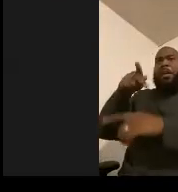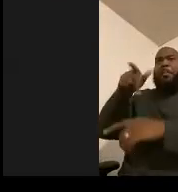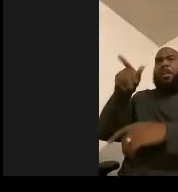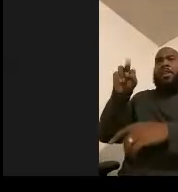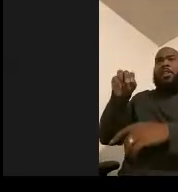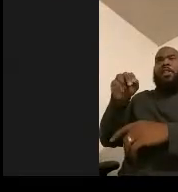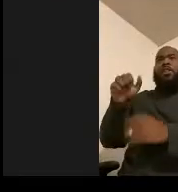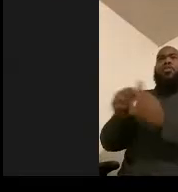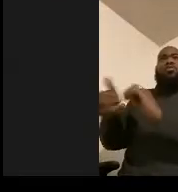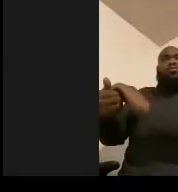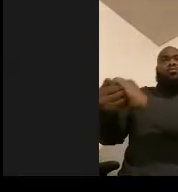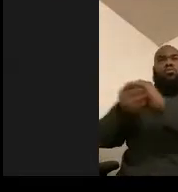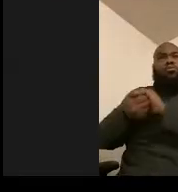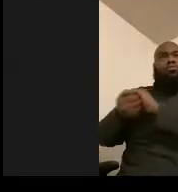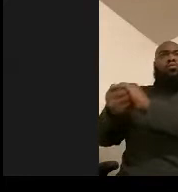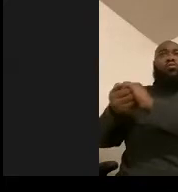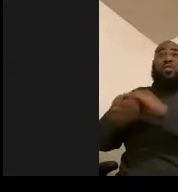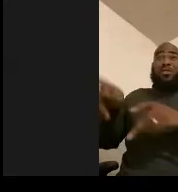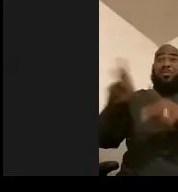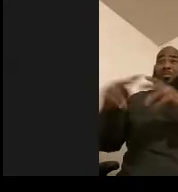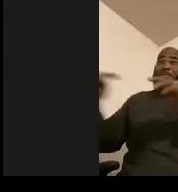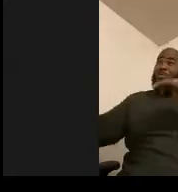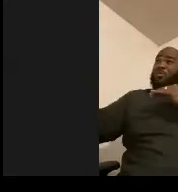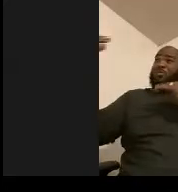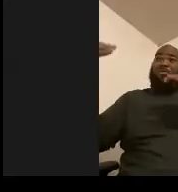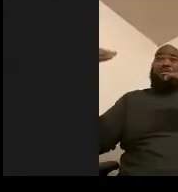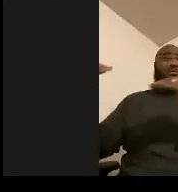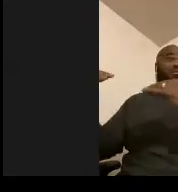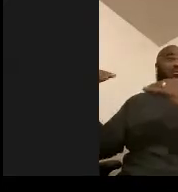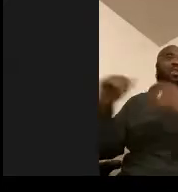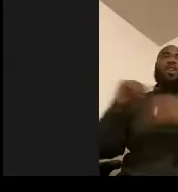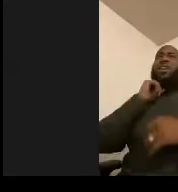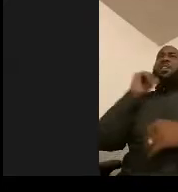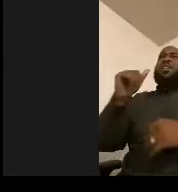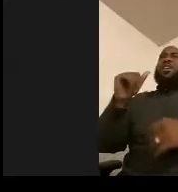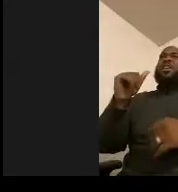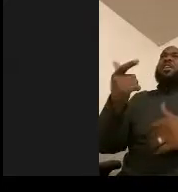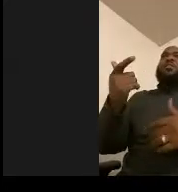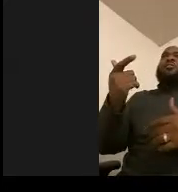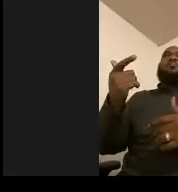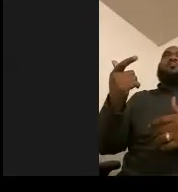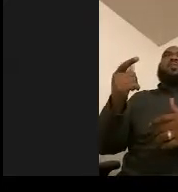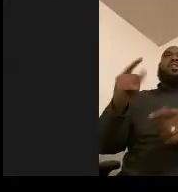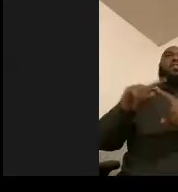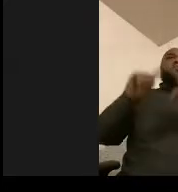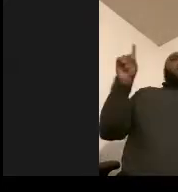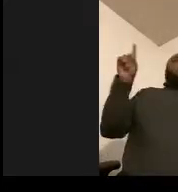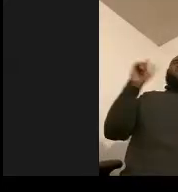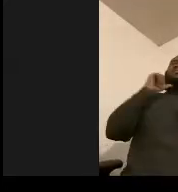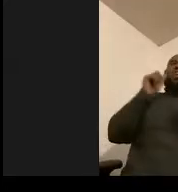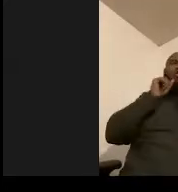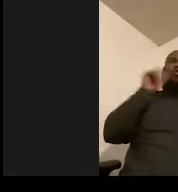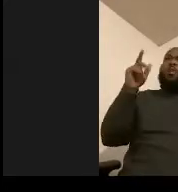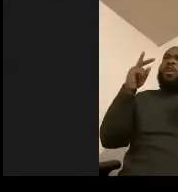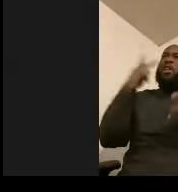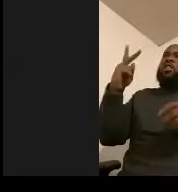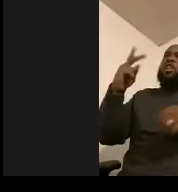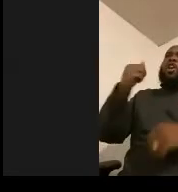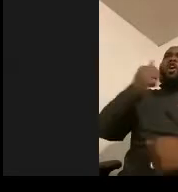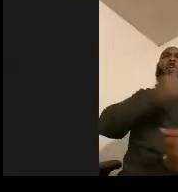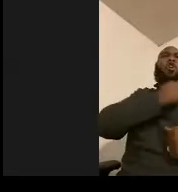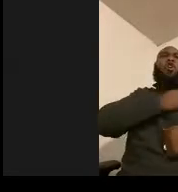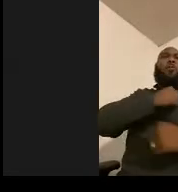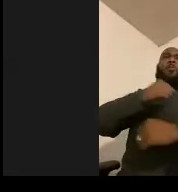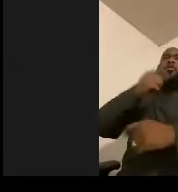were around then, it wasn't usual to see tanks on American city streets or to see tear gas being